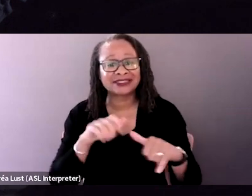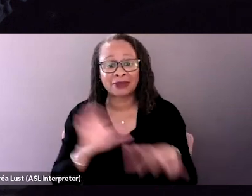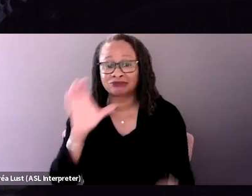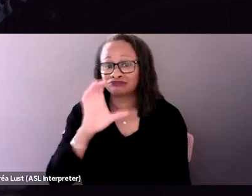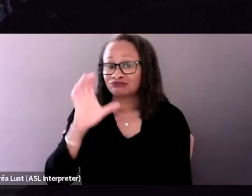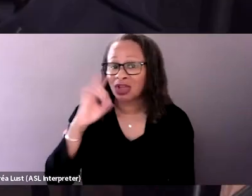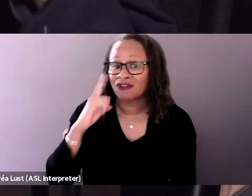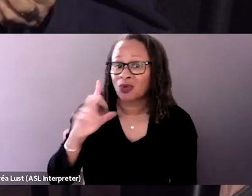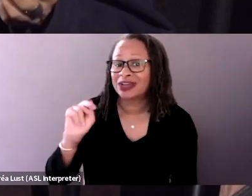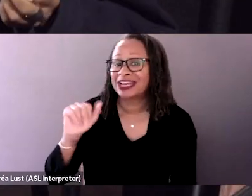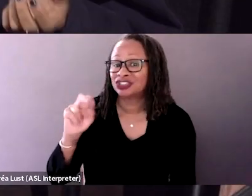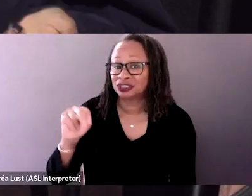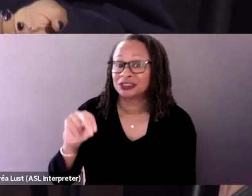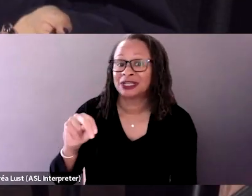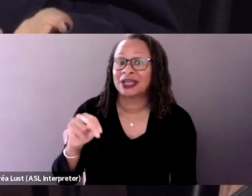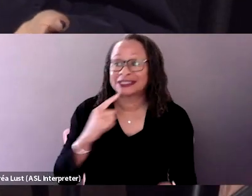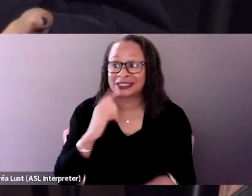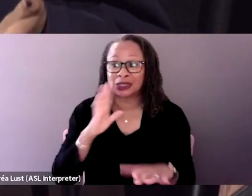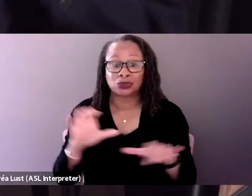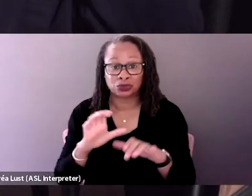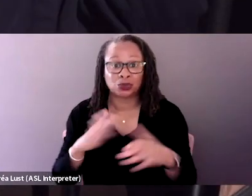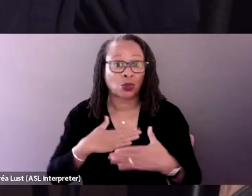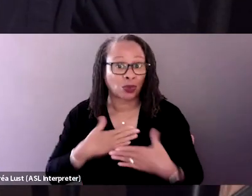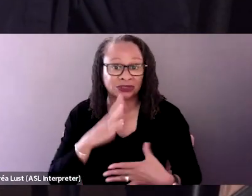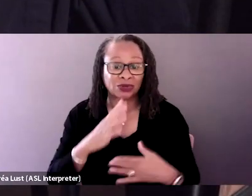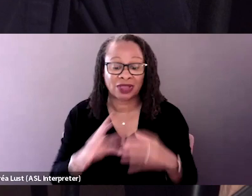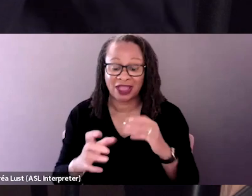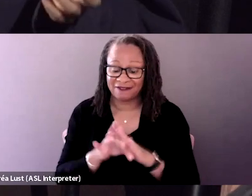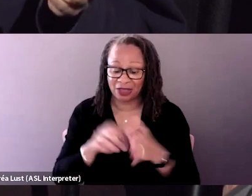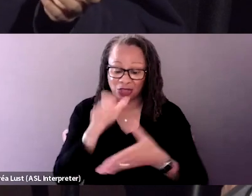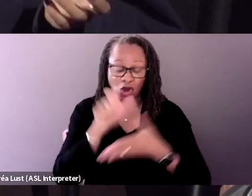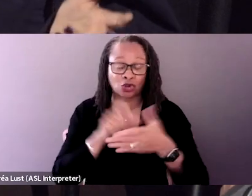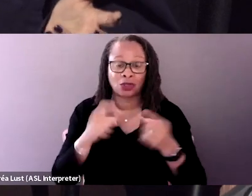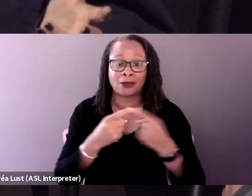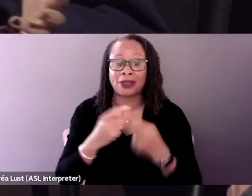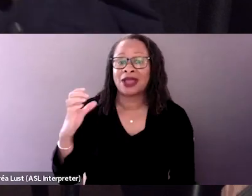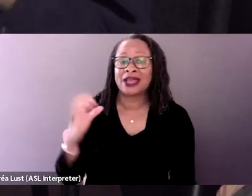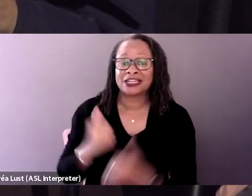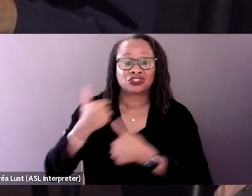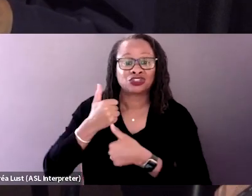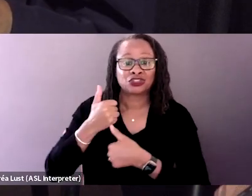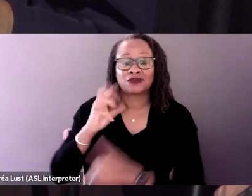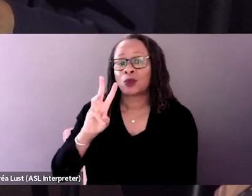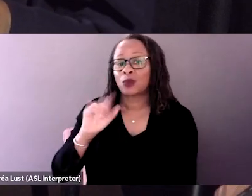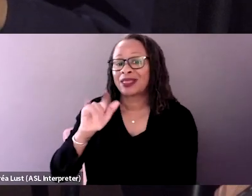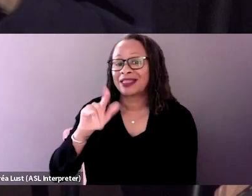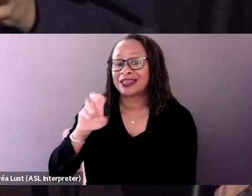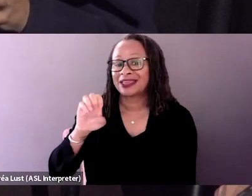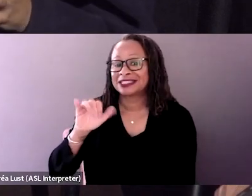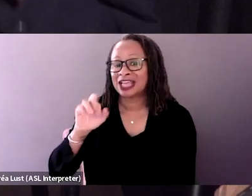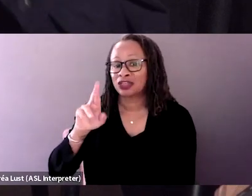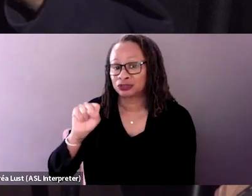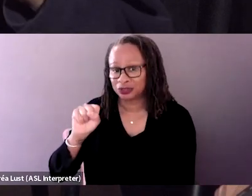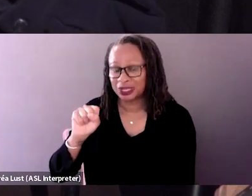do a search. And I found an article in the Williams Lake Tribune about Chief Willie Sellers and the Williams Lake First Nation. And I wrote him an email, a